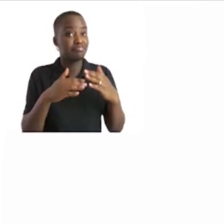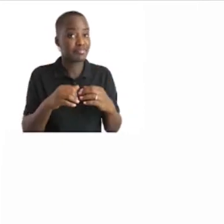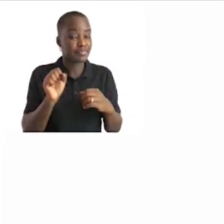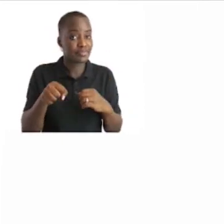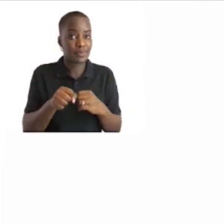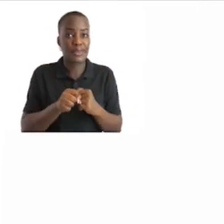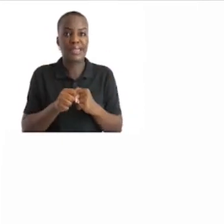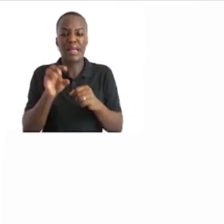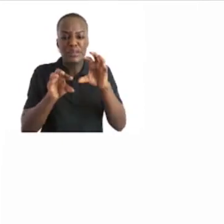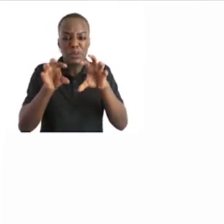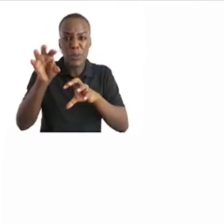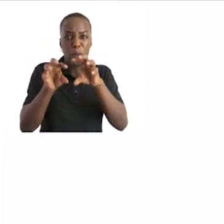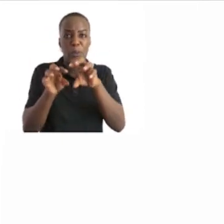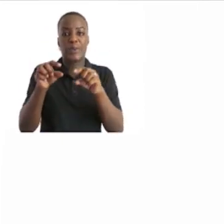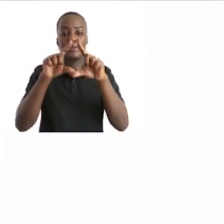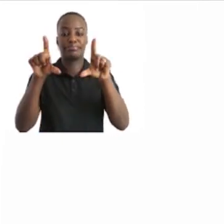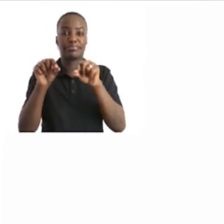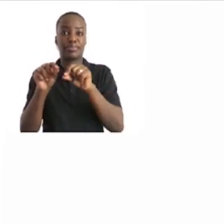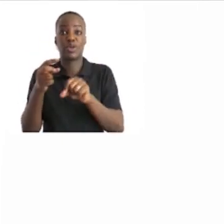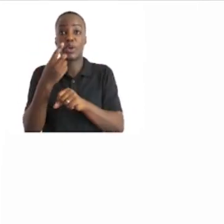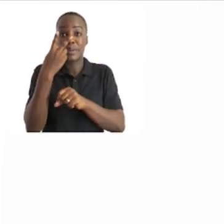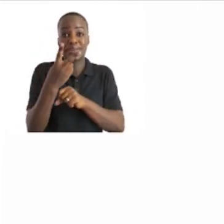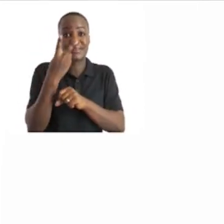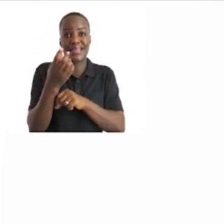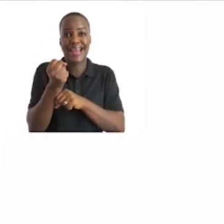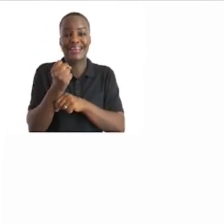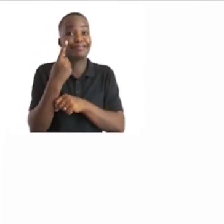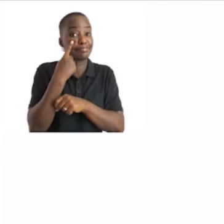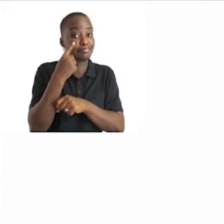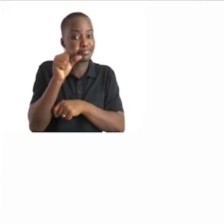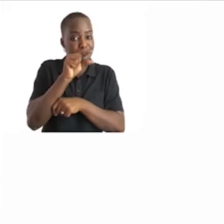these bricks out. You can see that we have sight